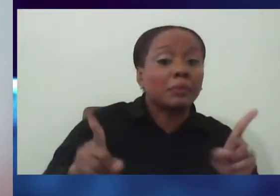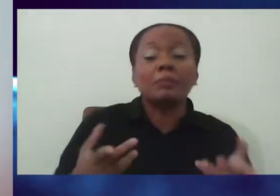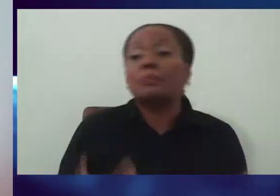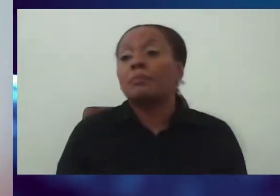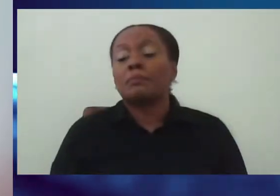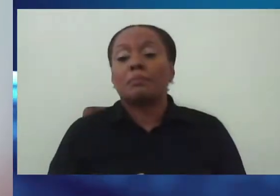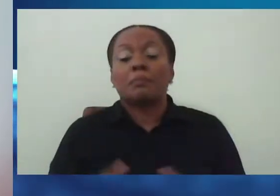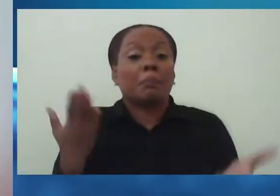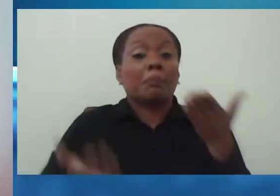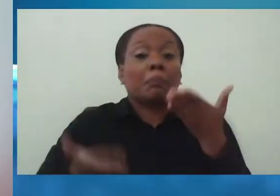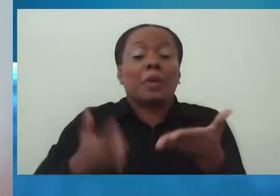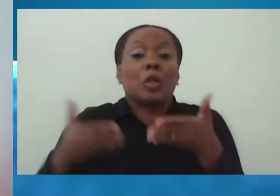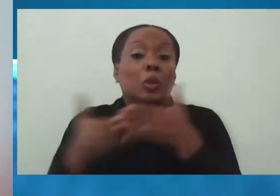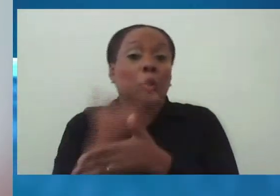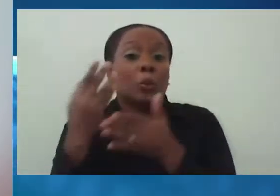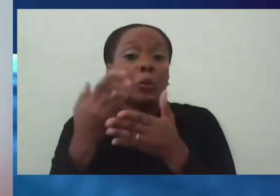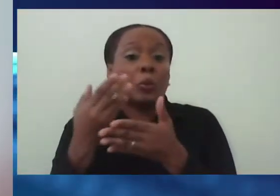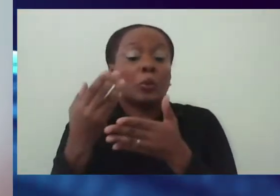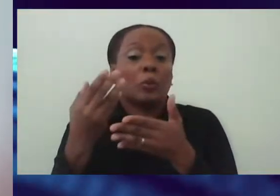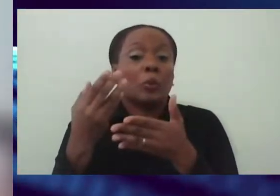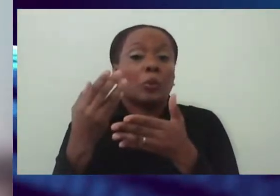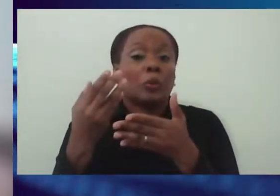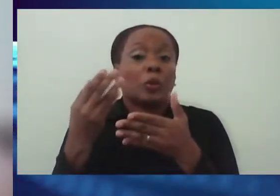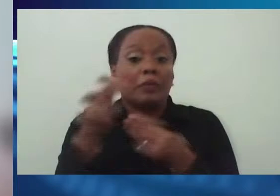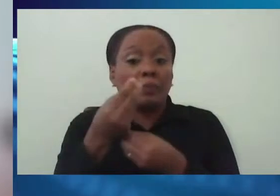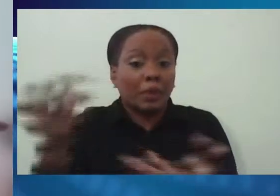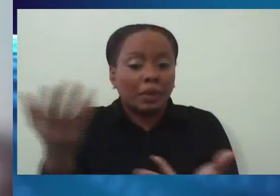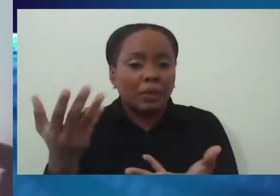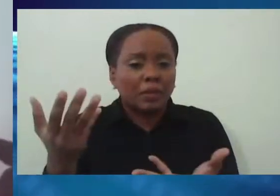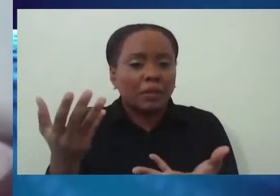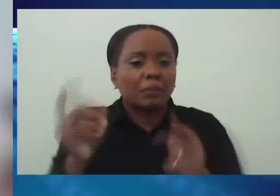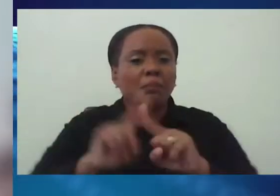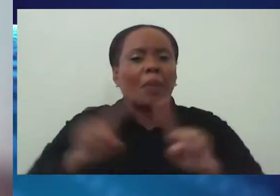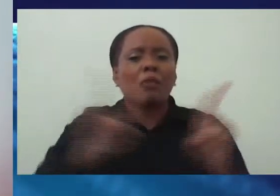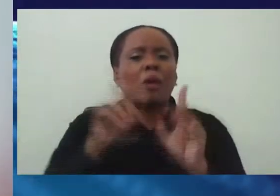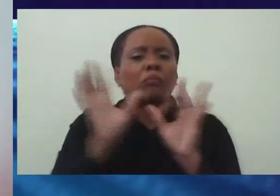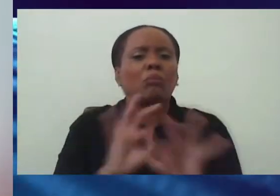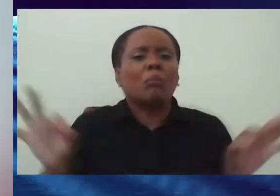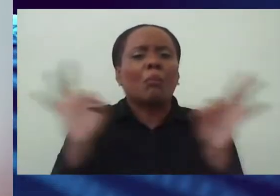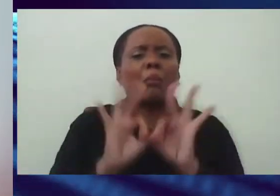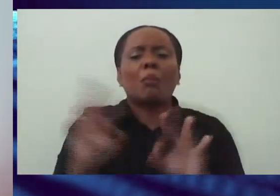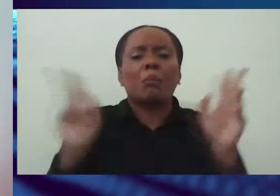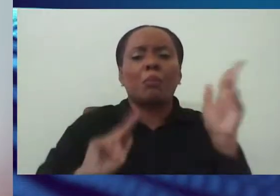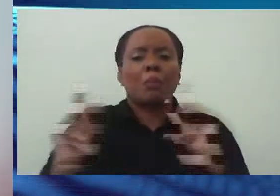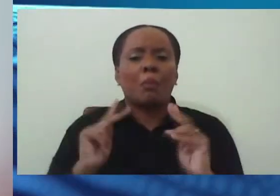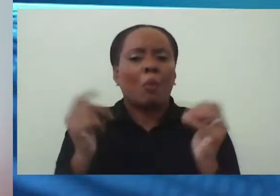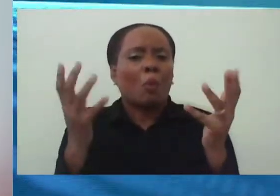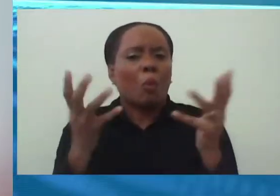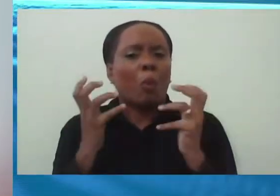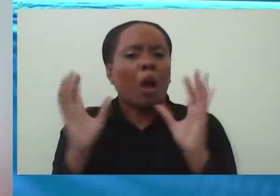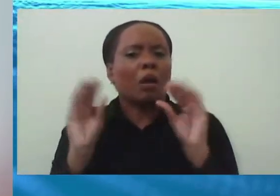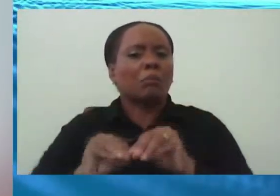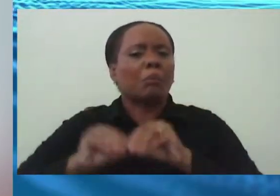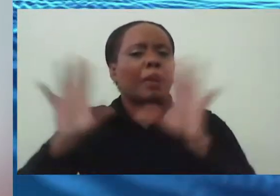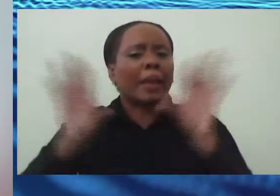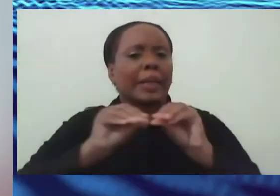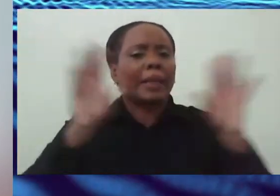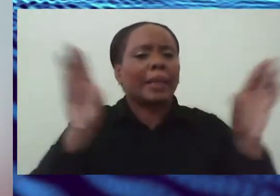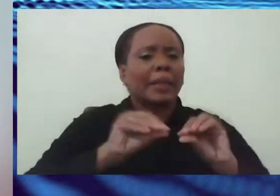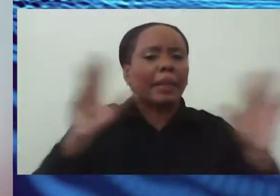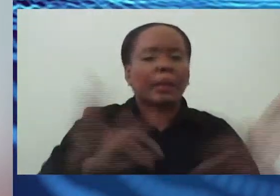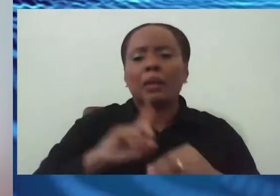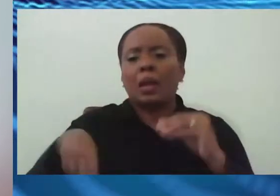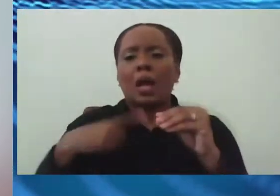new information, but I think it's important for people to get clarity in terms of what living with